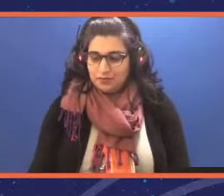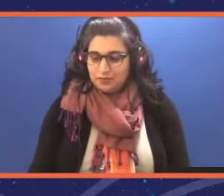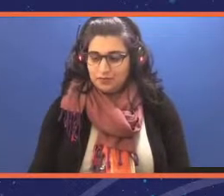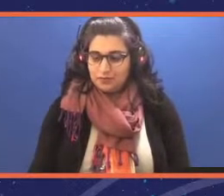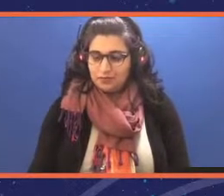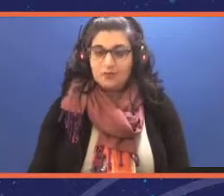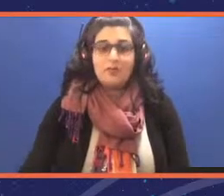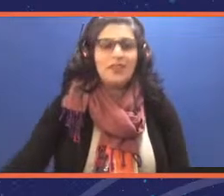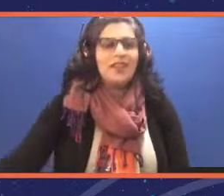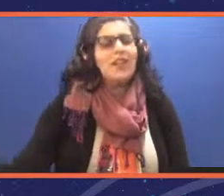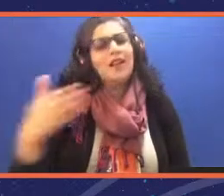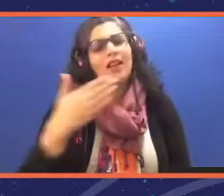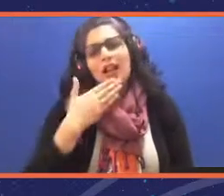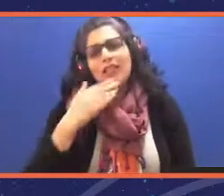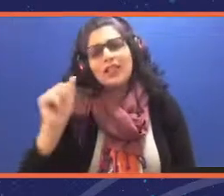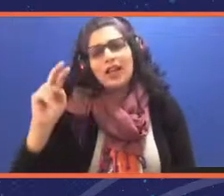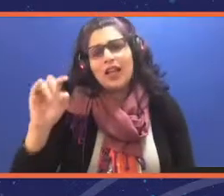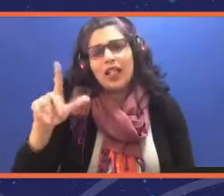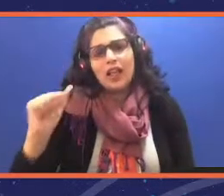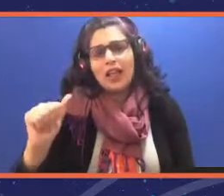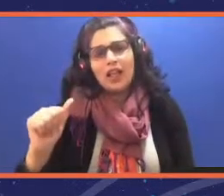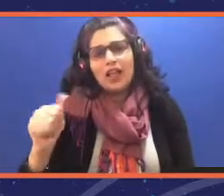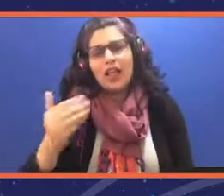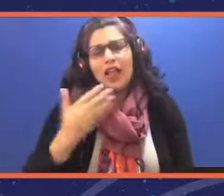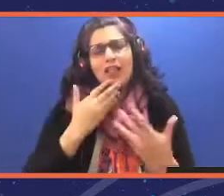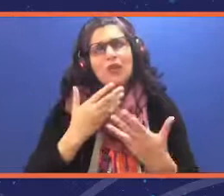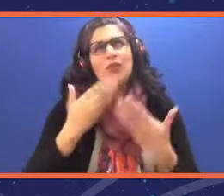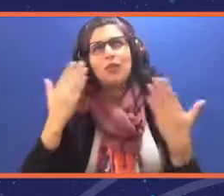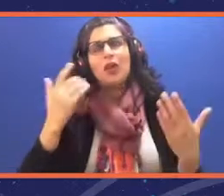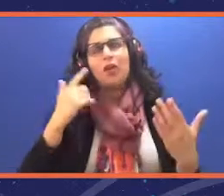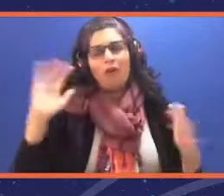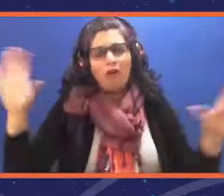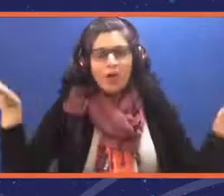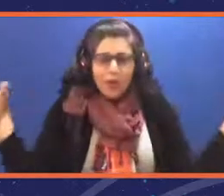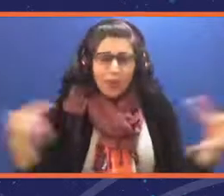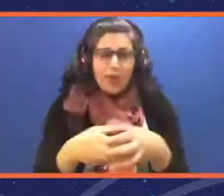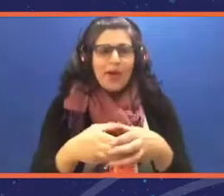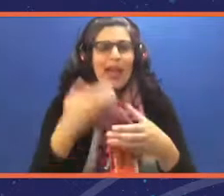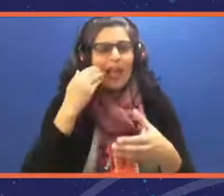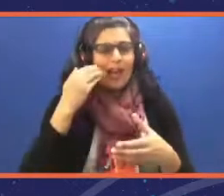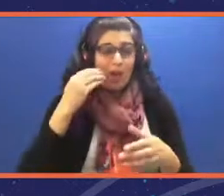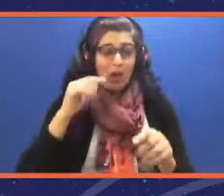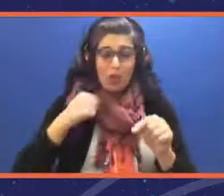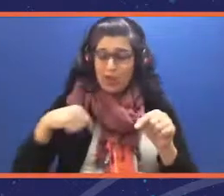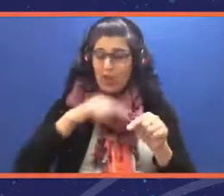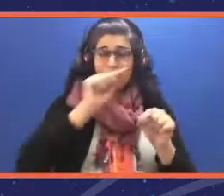Gracias, Angela. Thank you so much for bringing us here. I know we're all joining from different places, but bringing